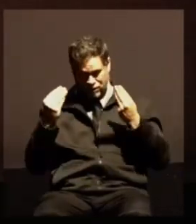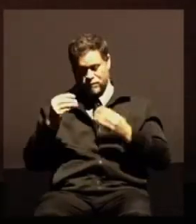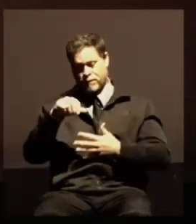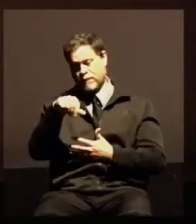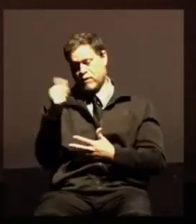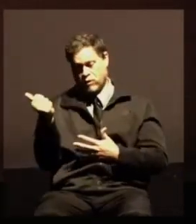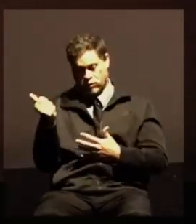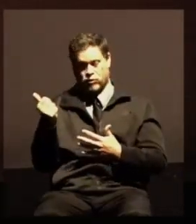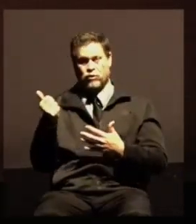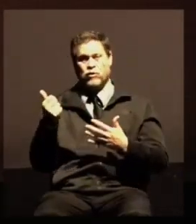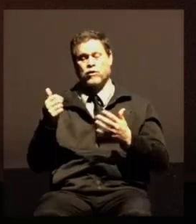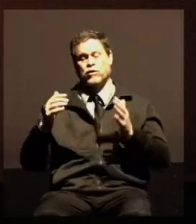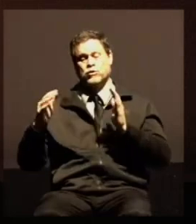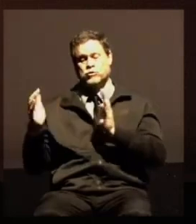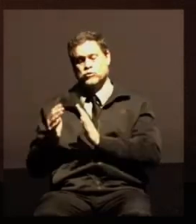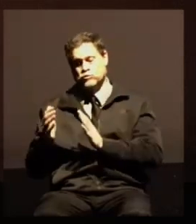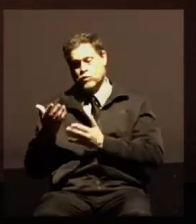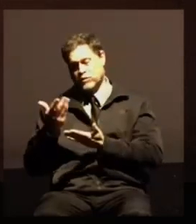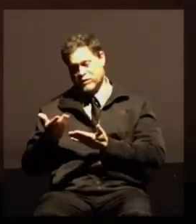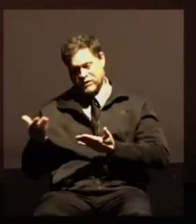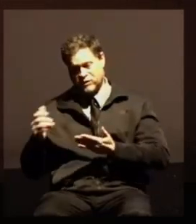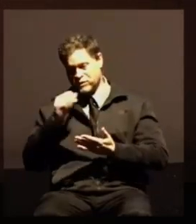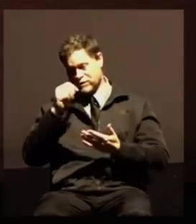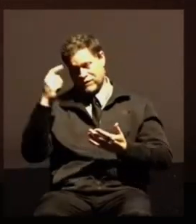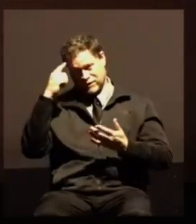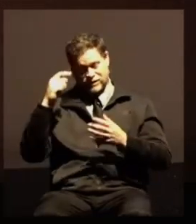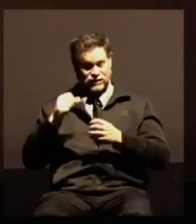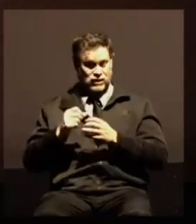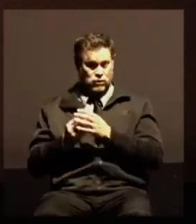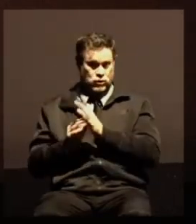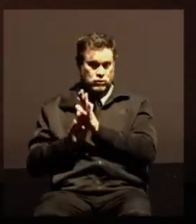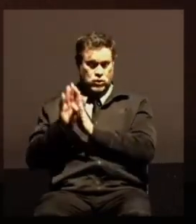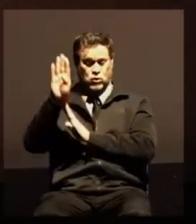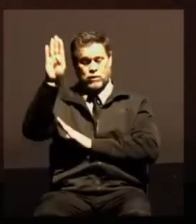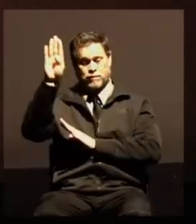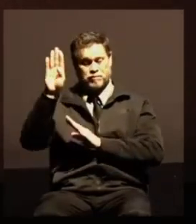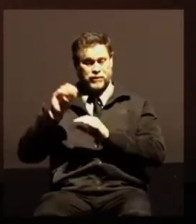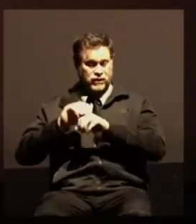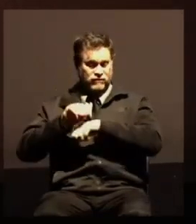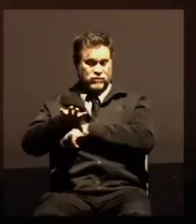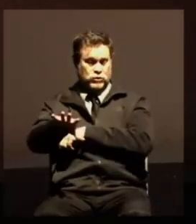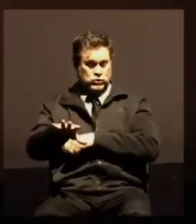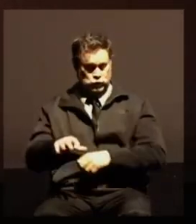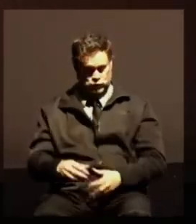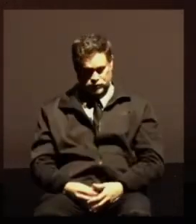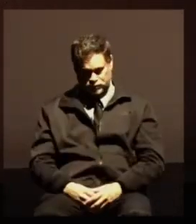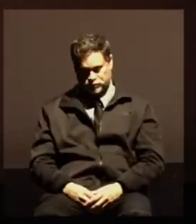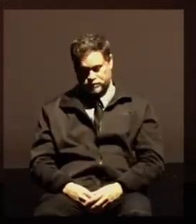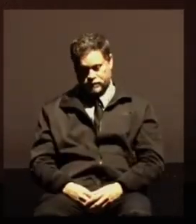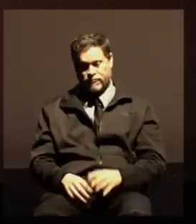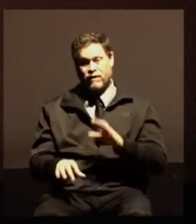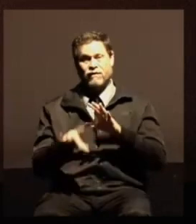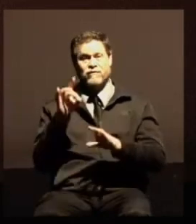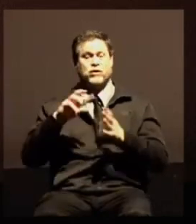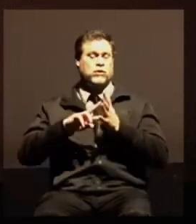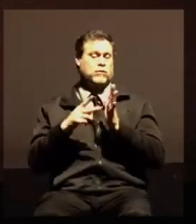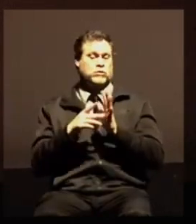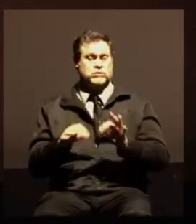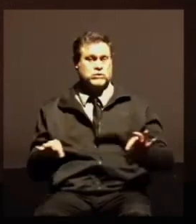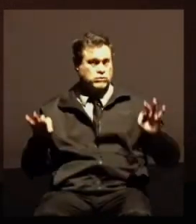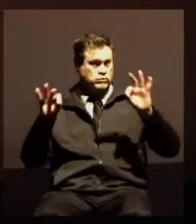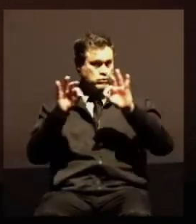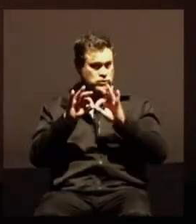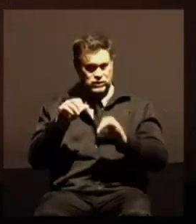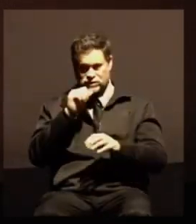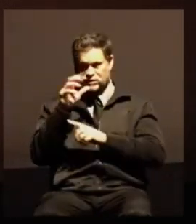other small, intricate things that you didn't think that would blow up, but they're influential, okay? When finding your purpose is important, not